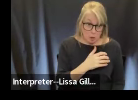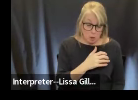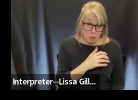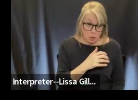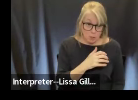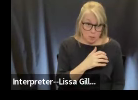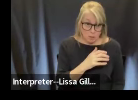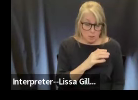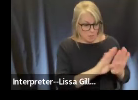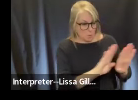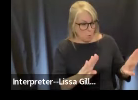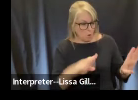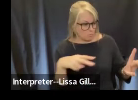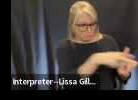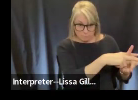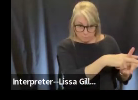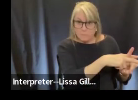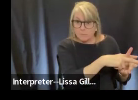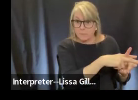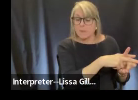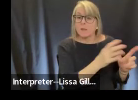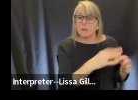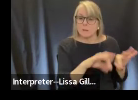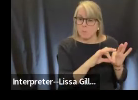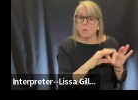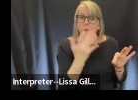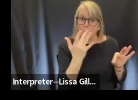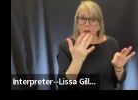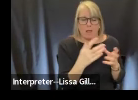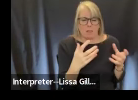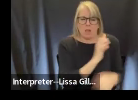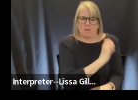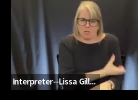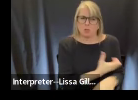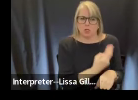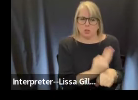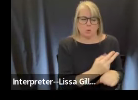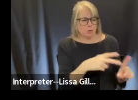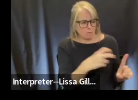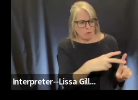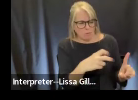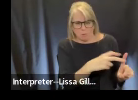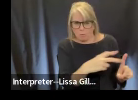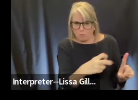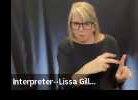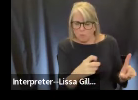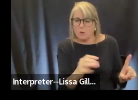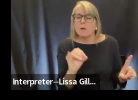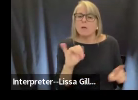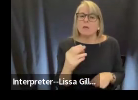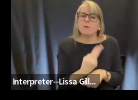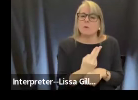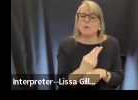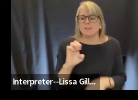directly into the wall outlet. And that's important because they draw a lot of energy. And if you plug those into extension cords